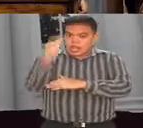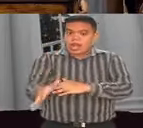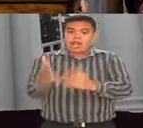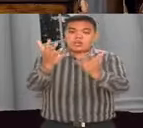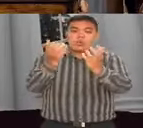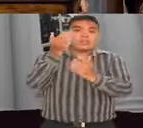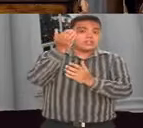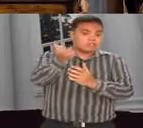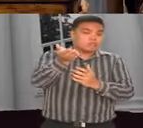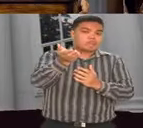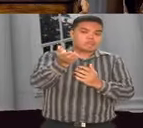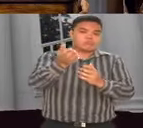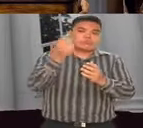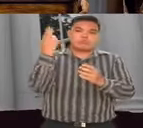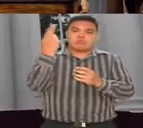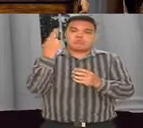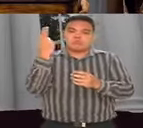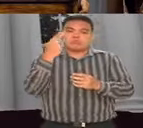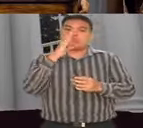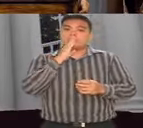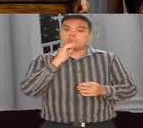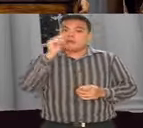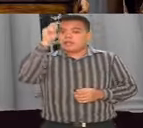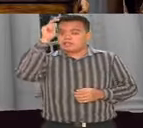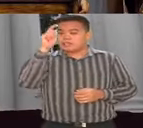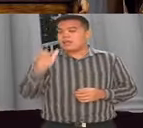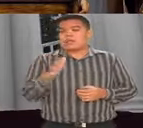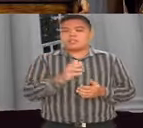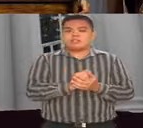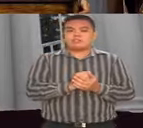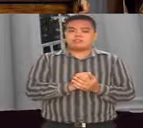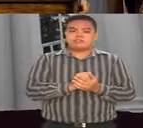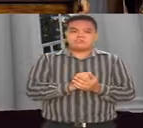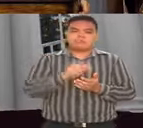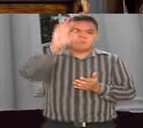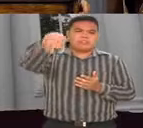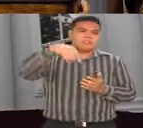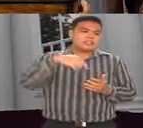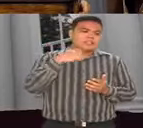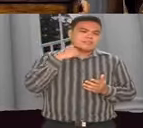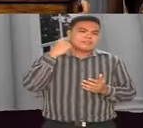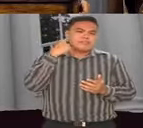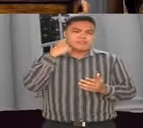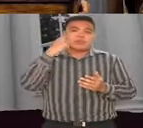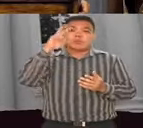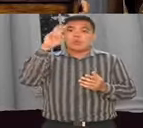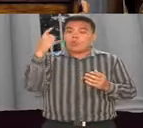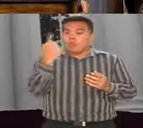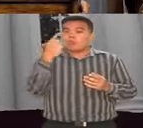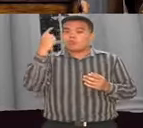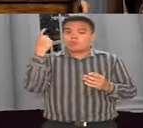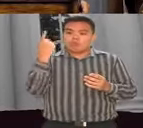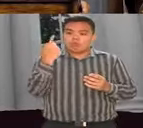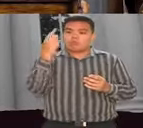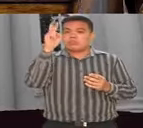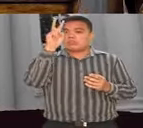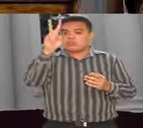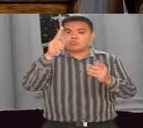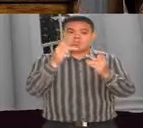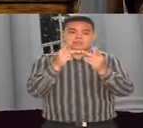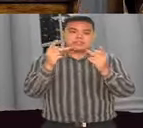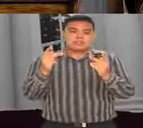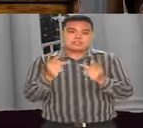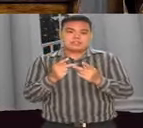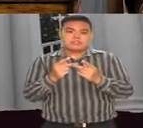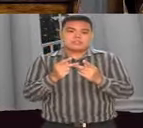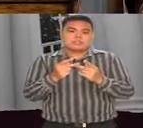If we are ever going to be effective laborers, and by the way, there are only two fields that we can be in.